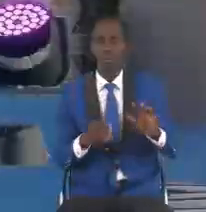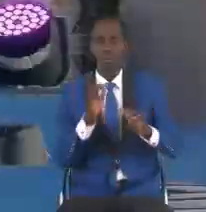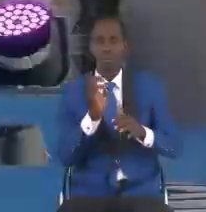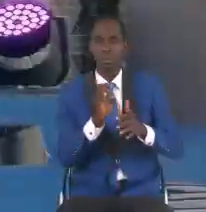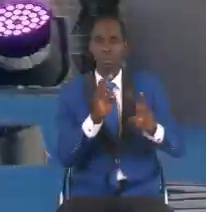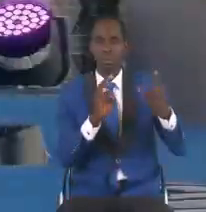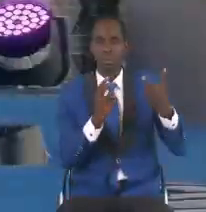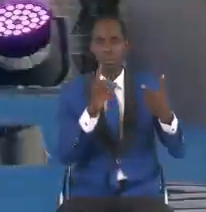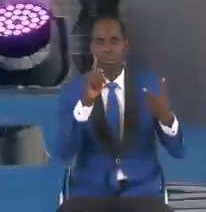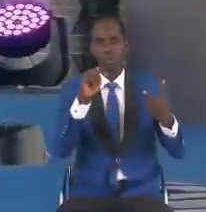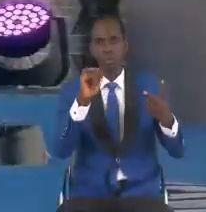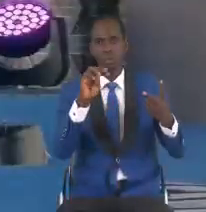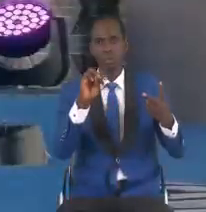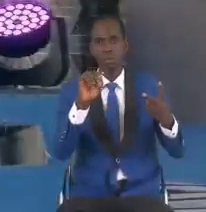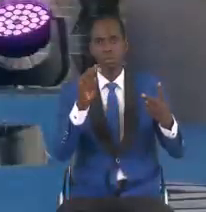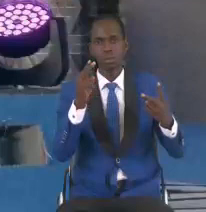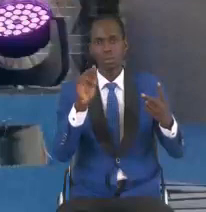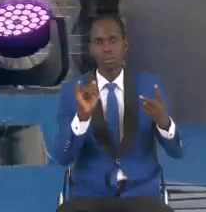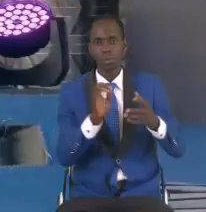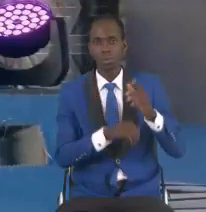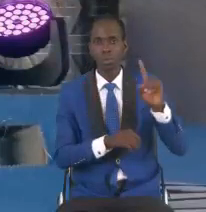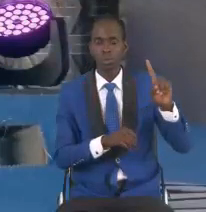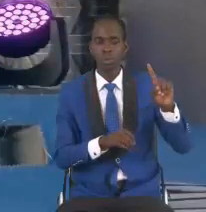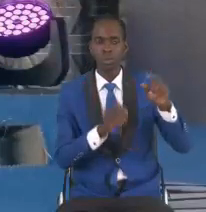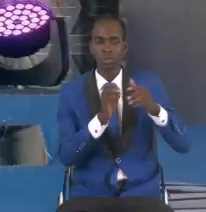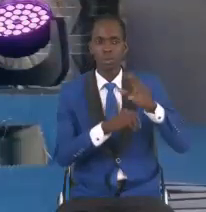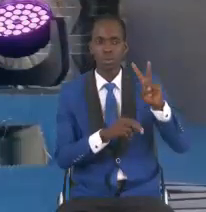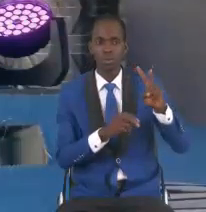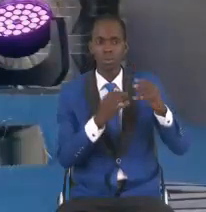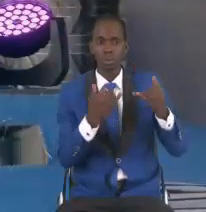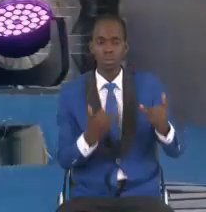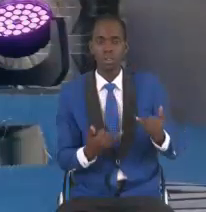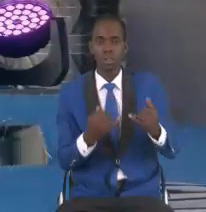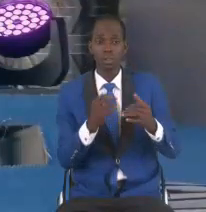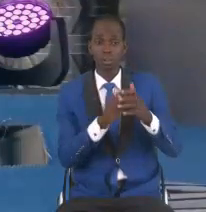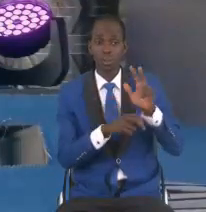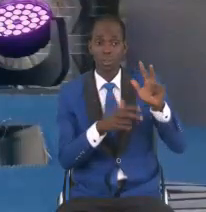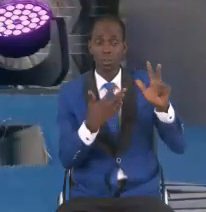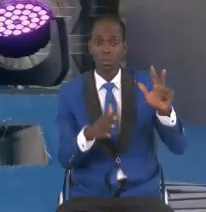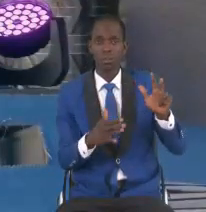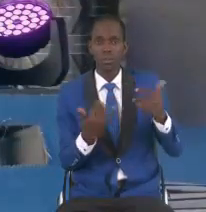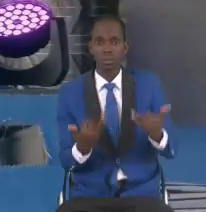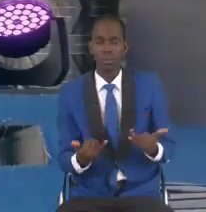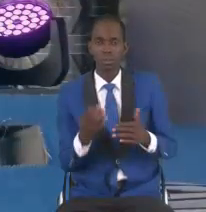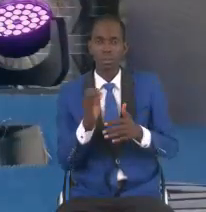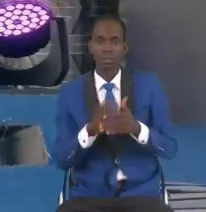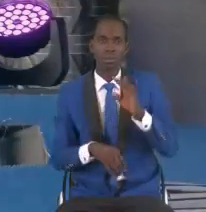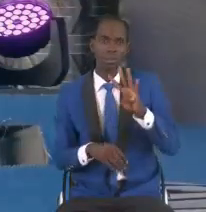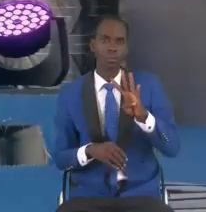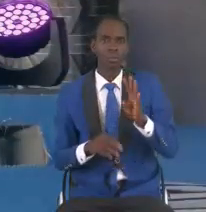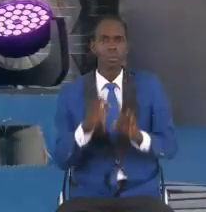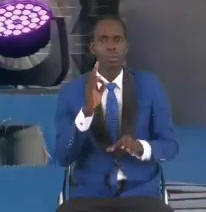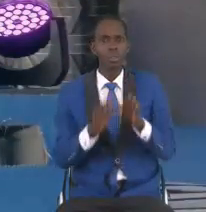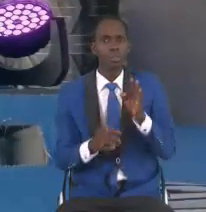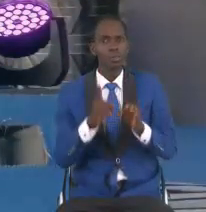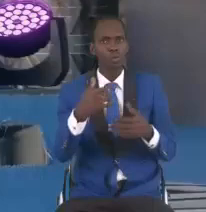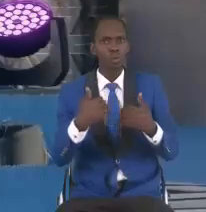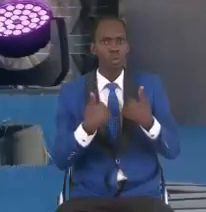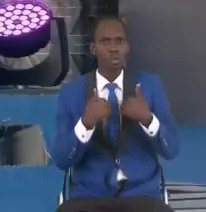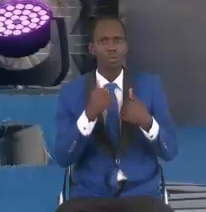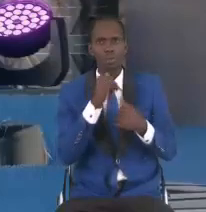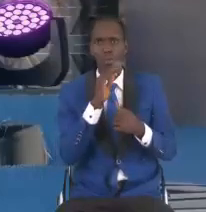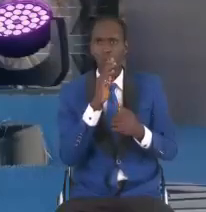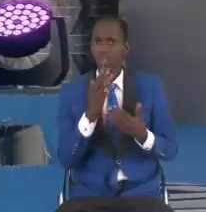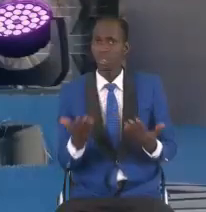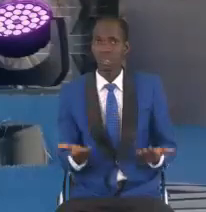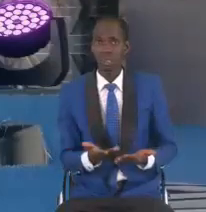2, chapter 3. Now we come to chapter 4. If you have not been here, it will be good